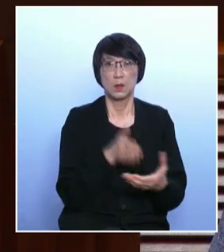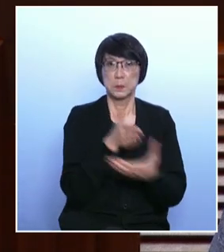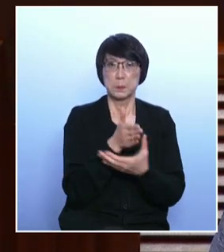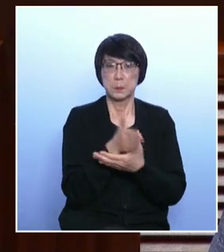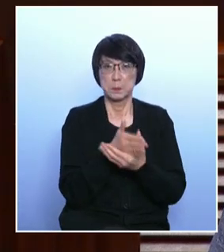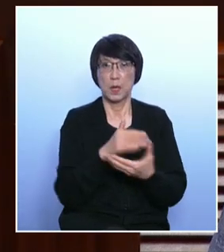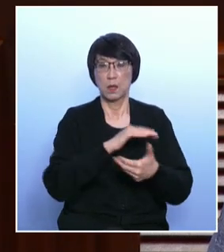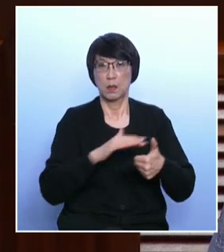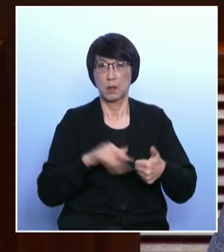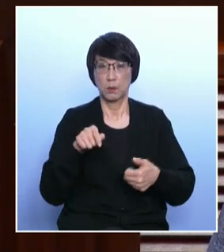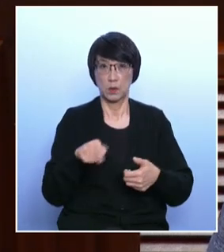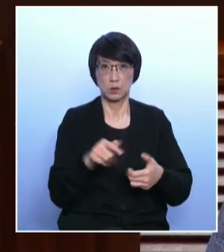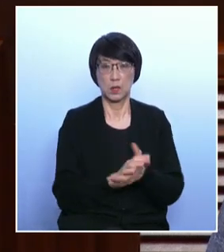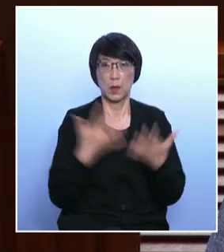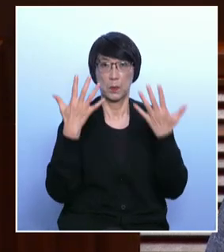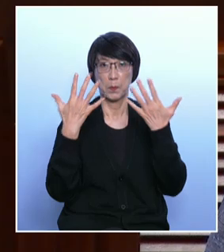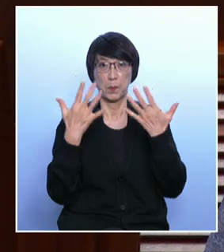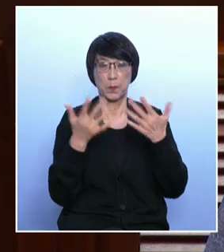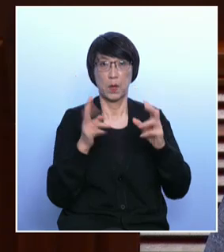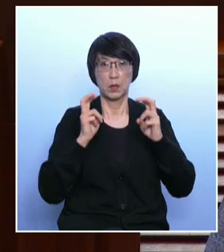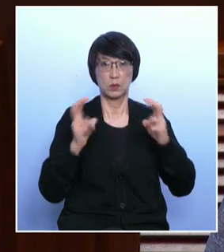How are you going to minimize nuisance?